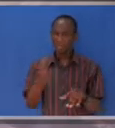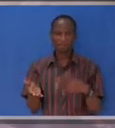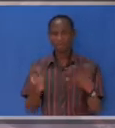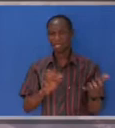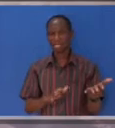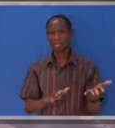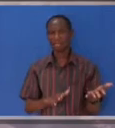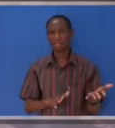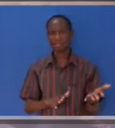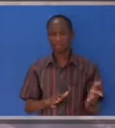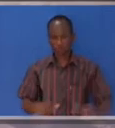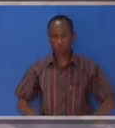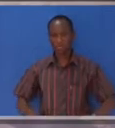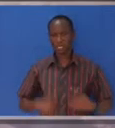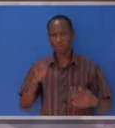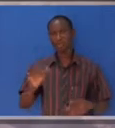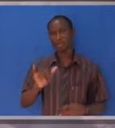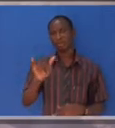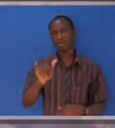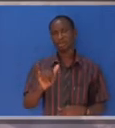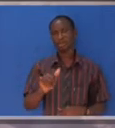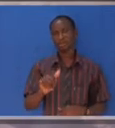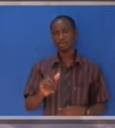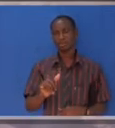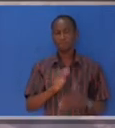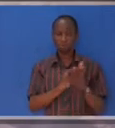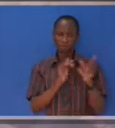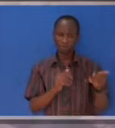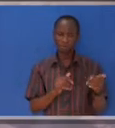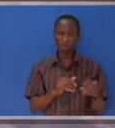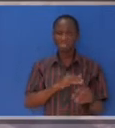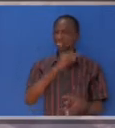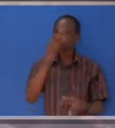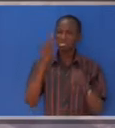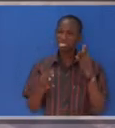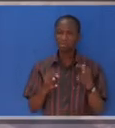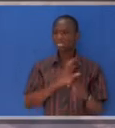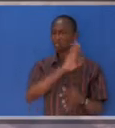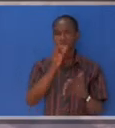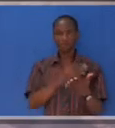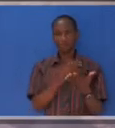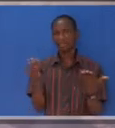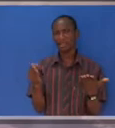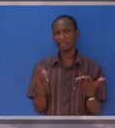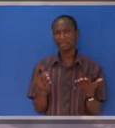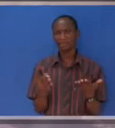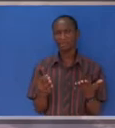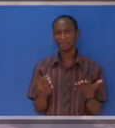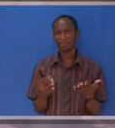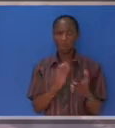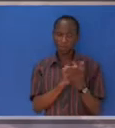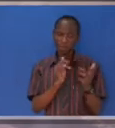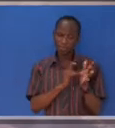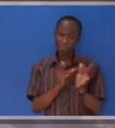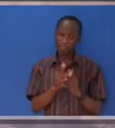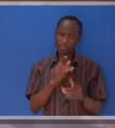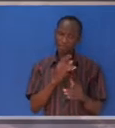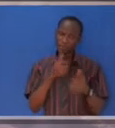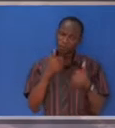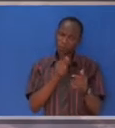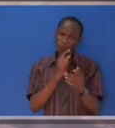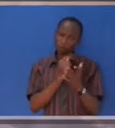mu na wo nko atemu mu nso se wugi Jesus di na na se mu awaka no no kware papa papa no